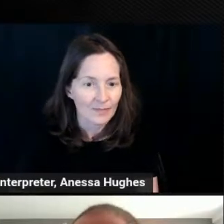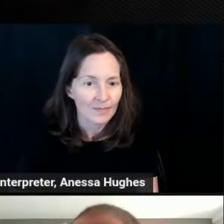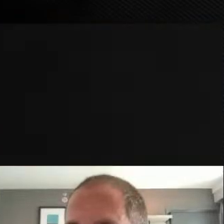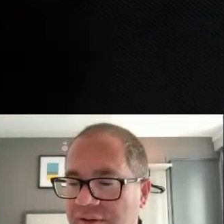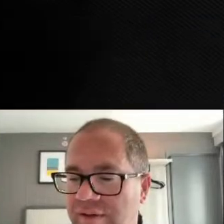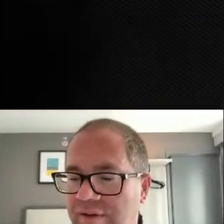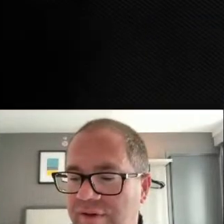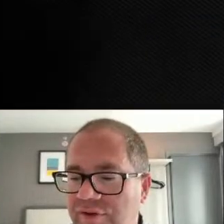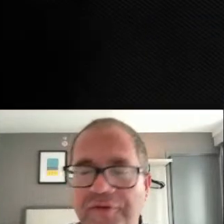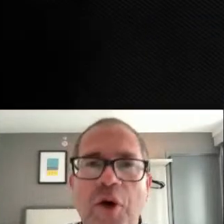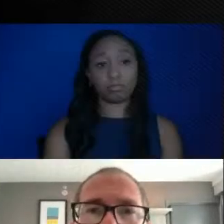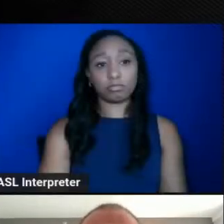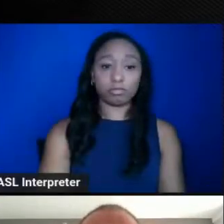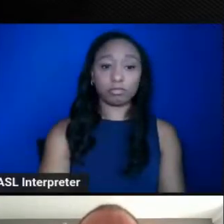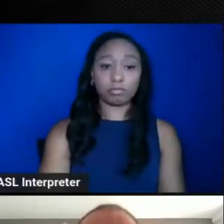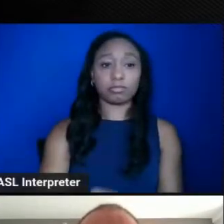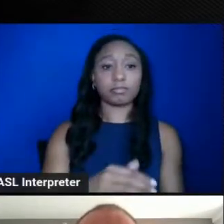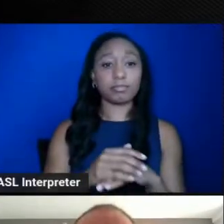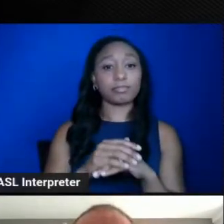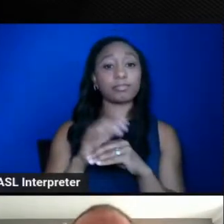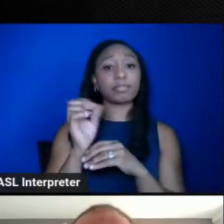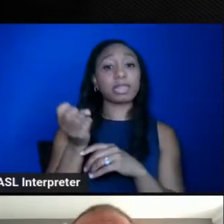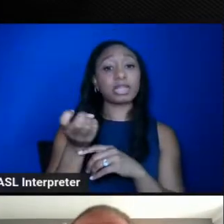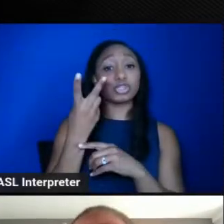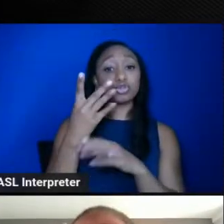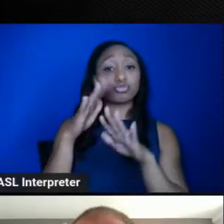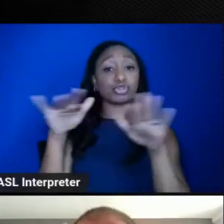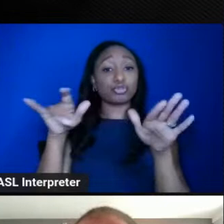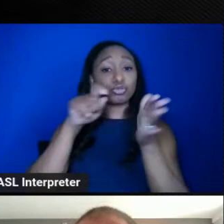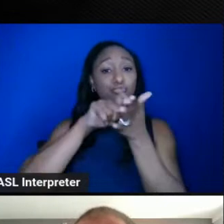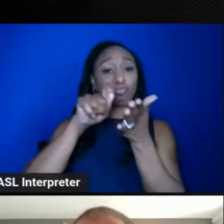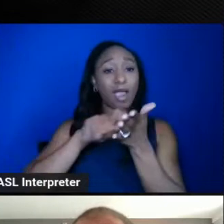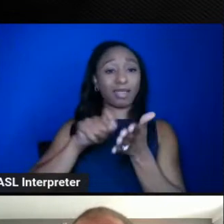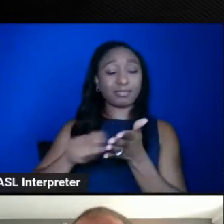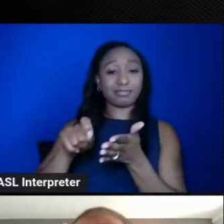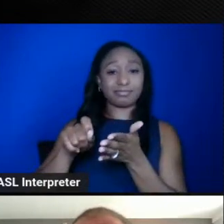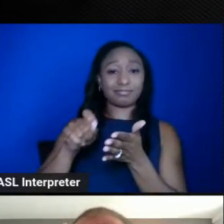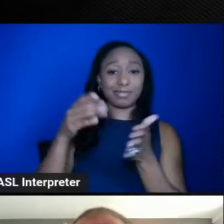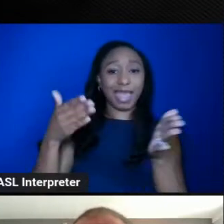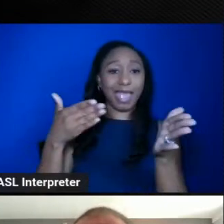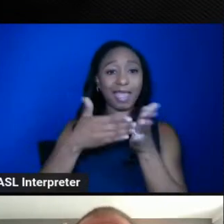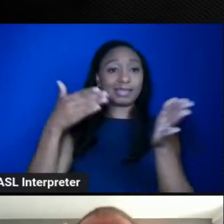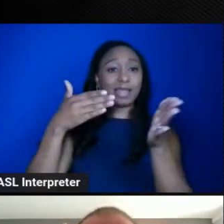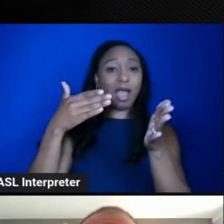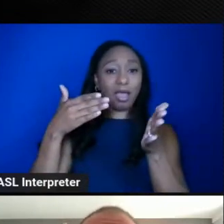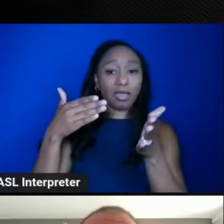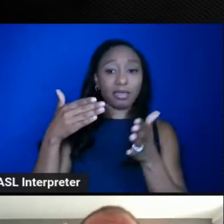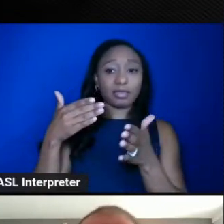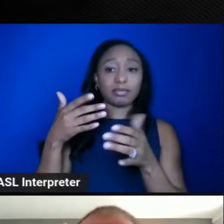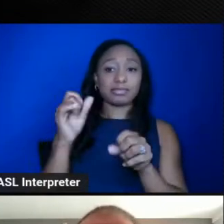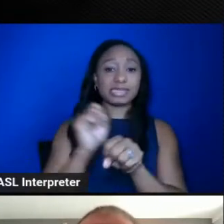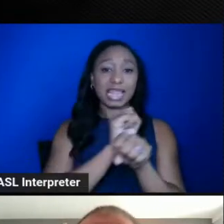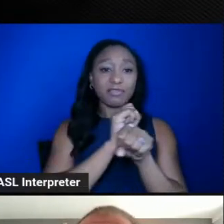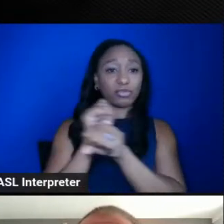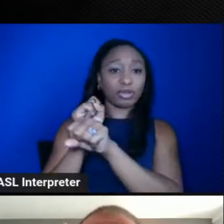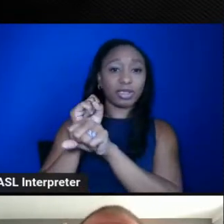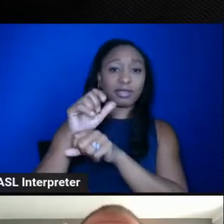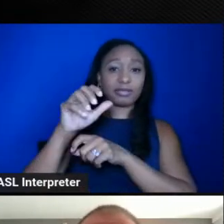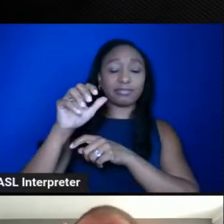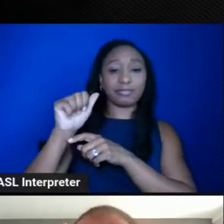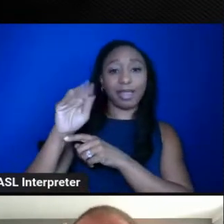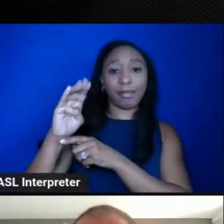alphabet, to focus the Northern reading public's attention on the suffering of Black